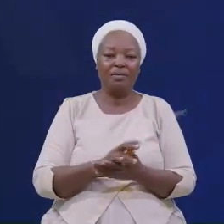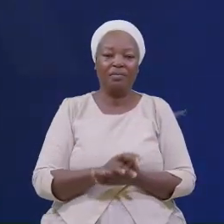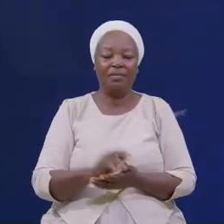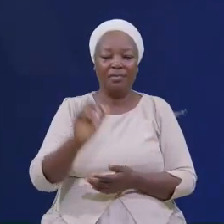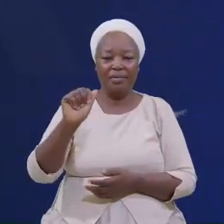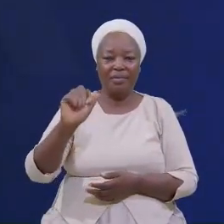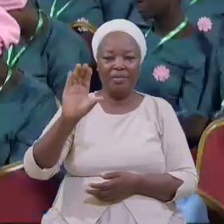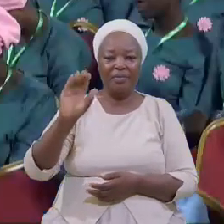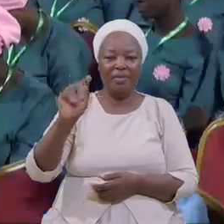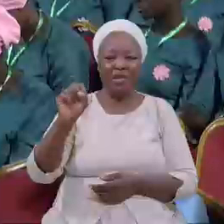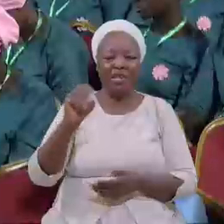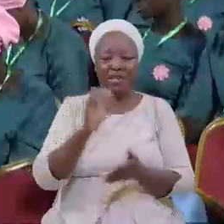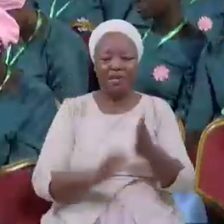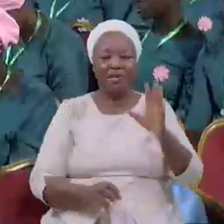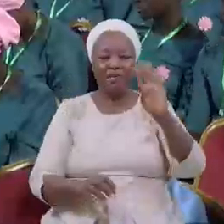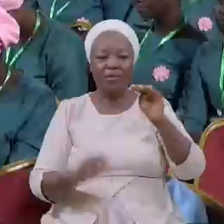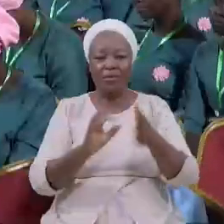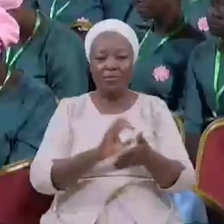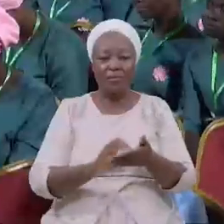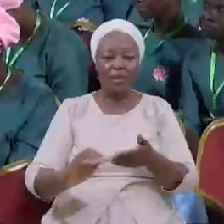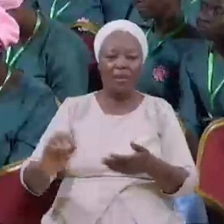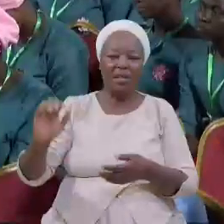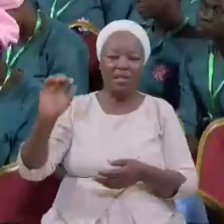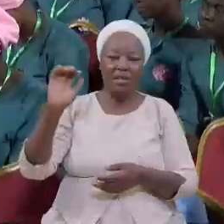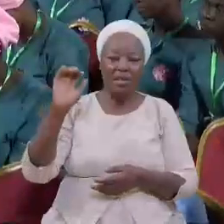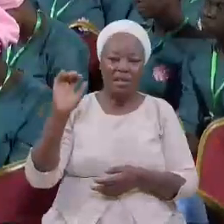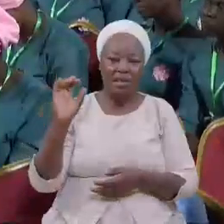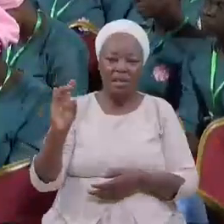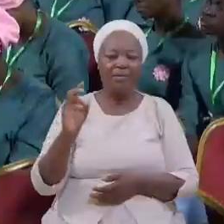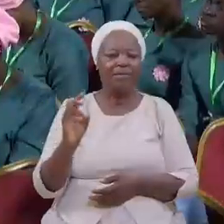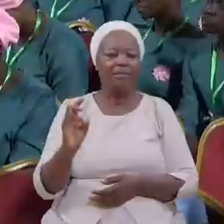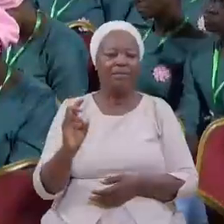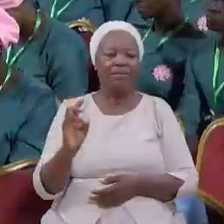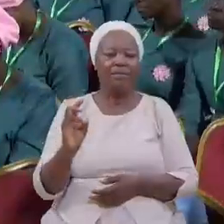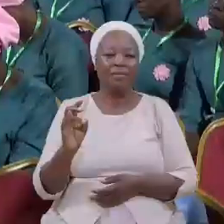Acts chapter 14, we're looking at verse 7.